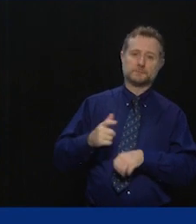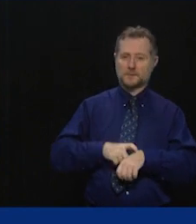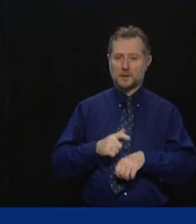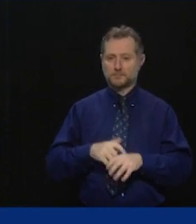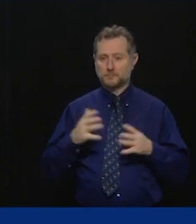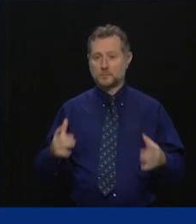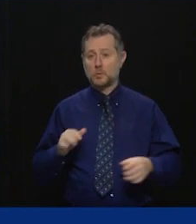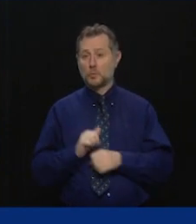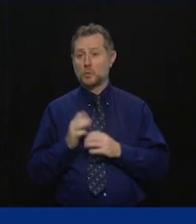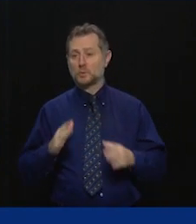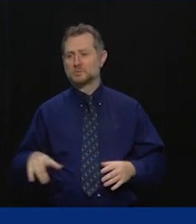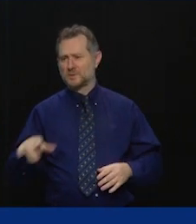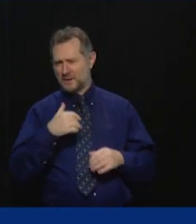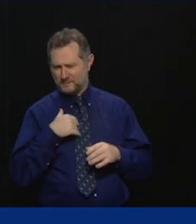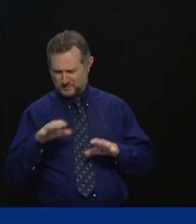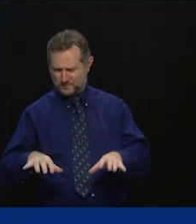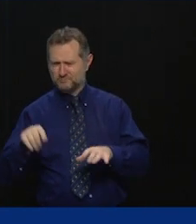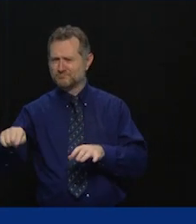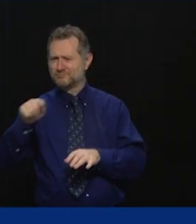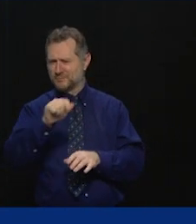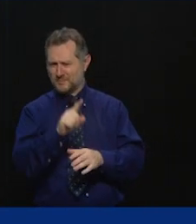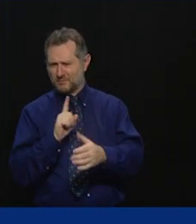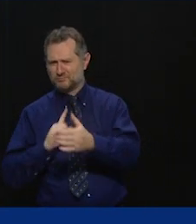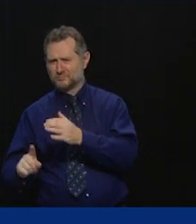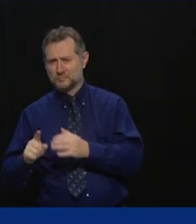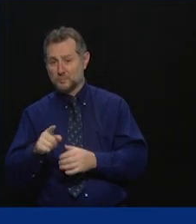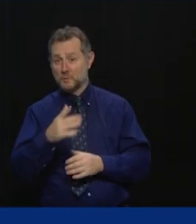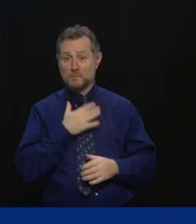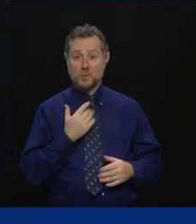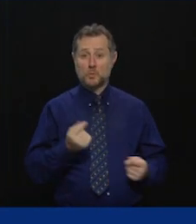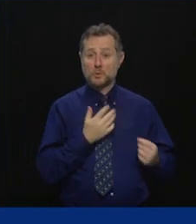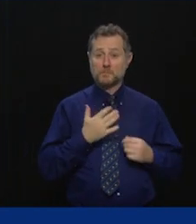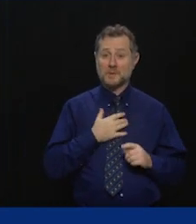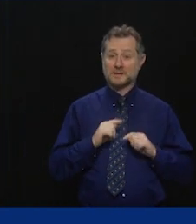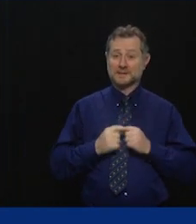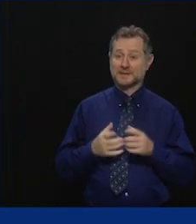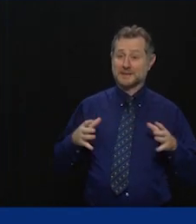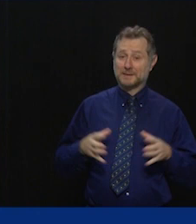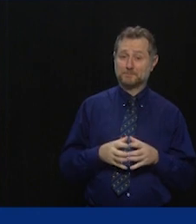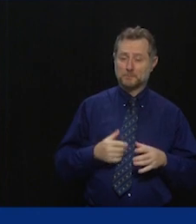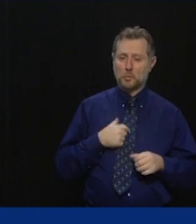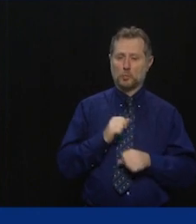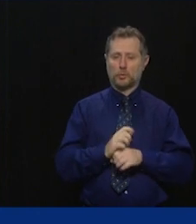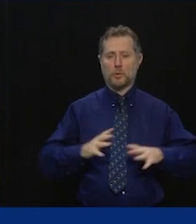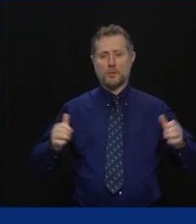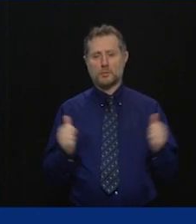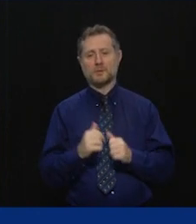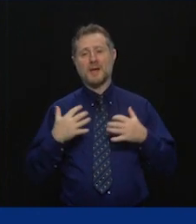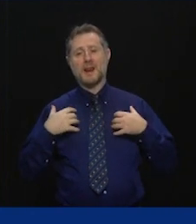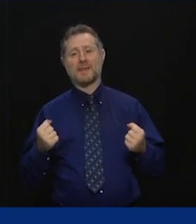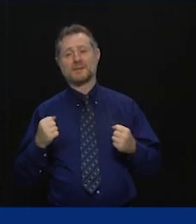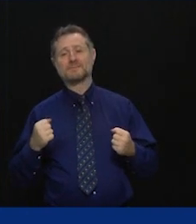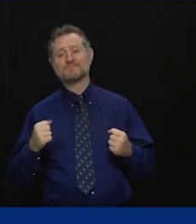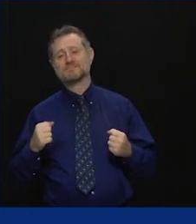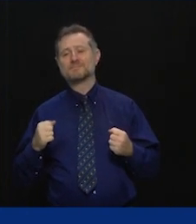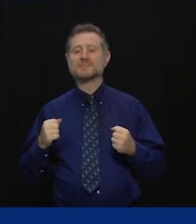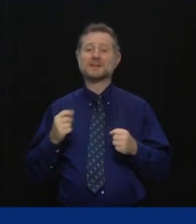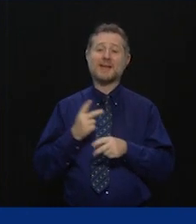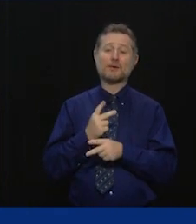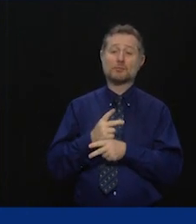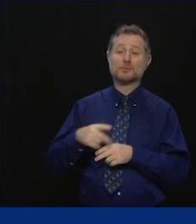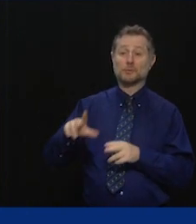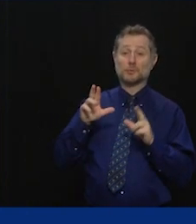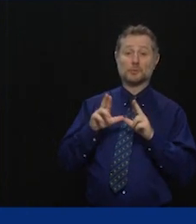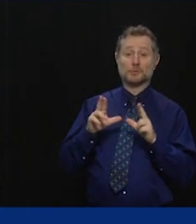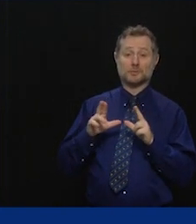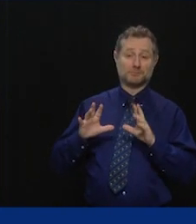this. And what I've been doing, and my team's been working very closely with our healthcare unions to ensure that we have continued care.